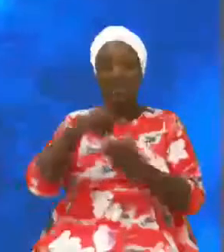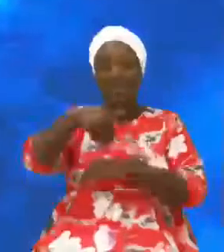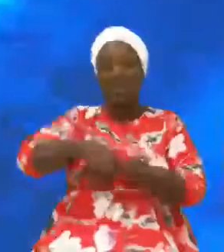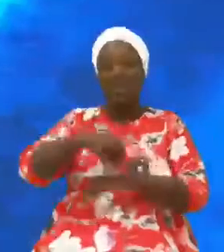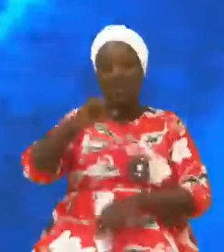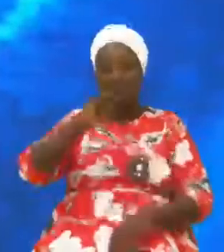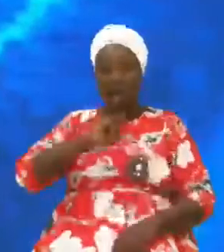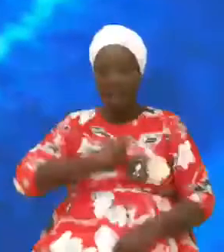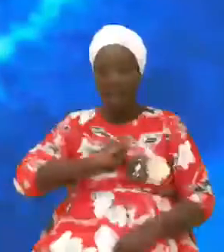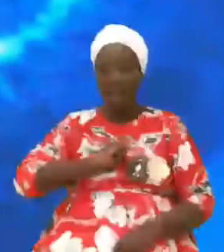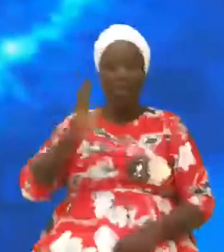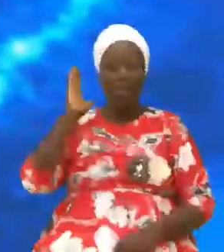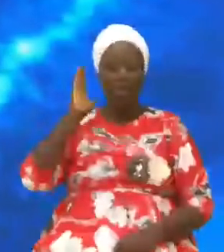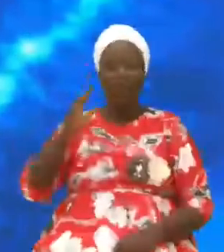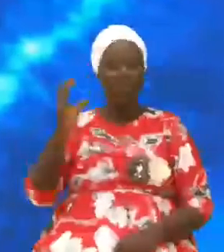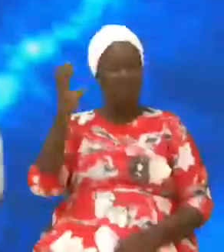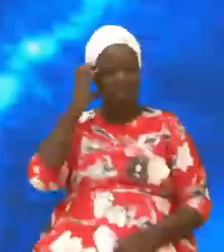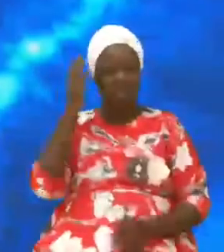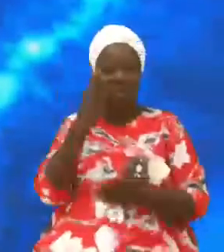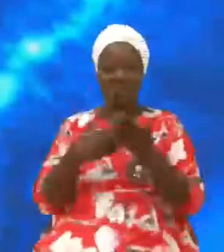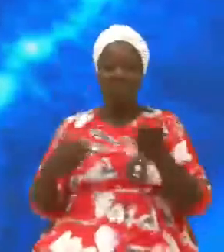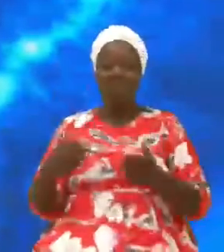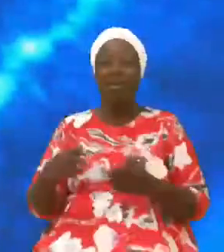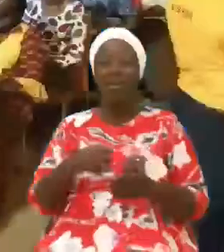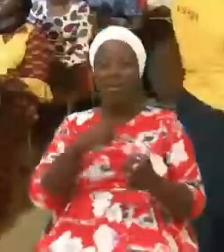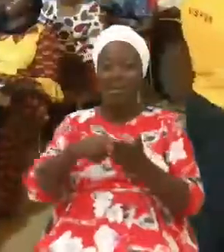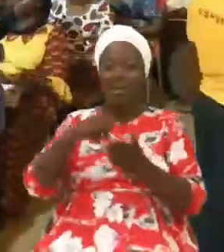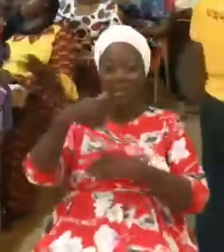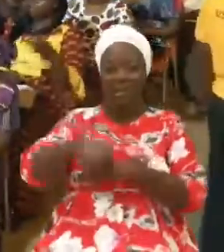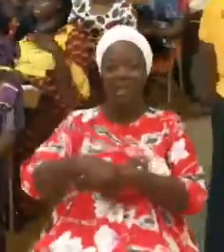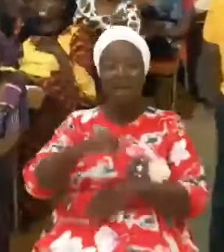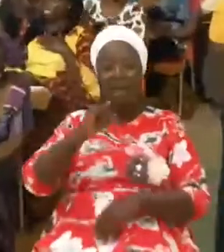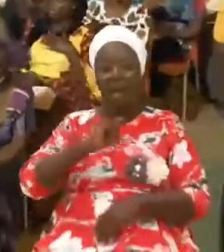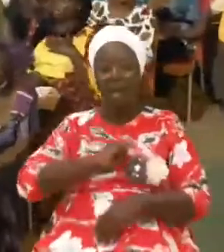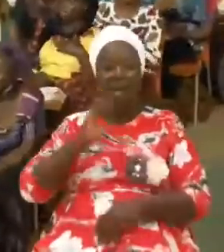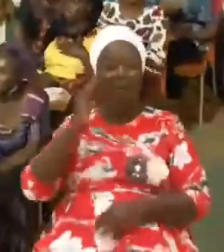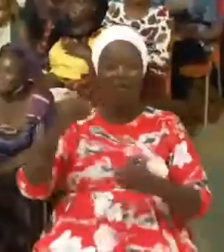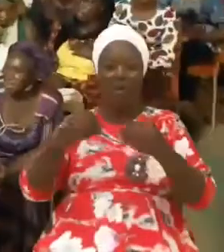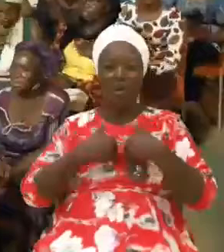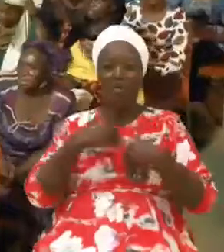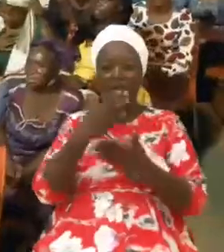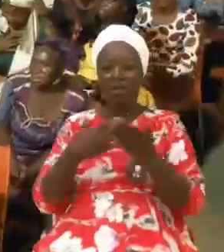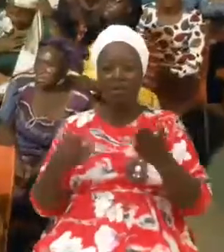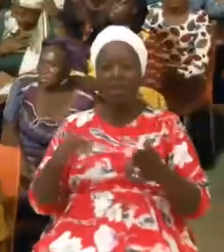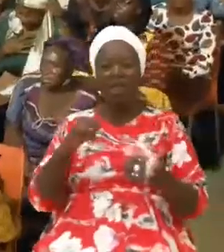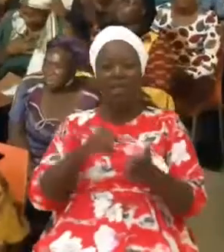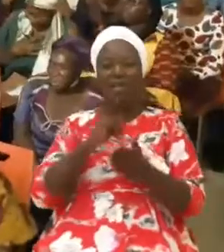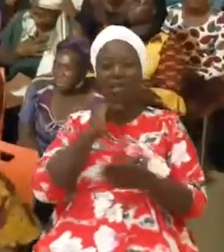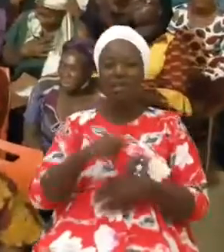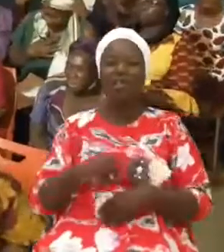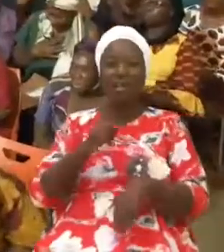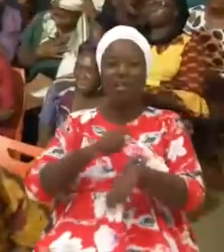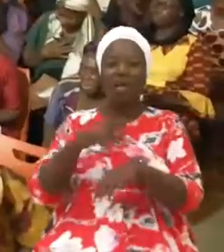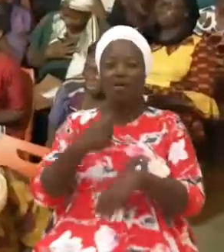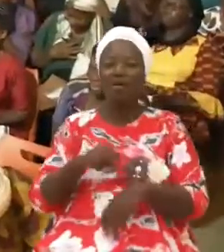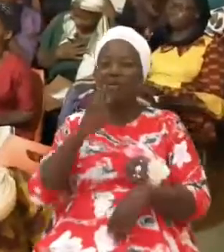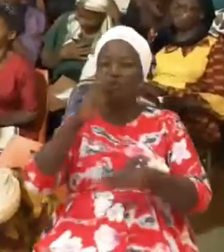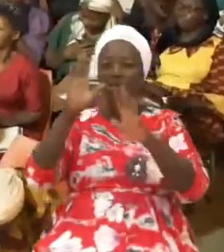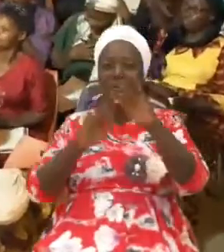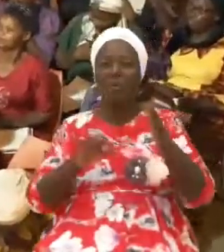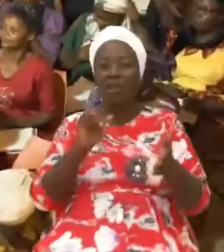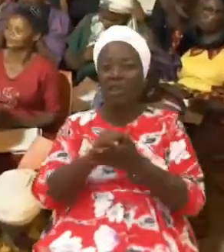Tonight, I will obtain something. It's the part of